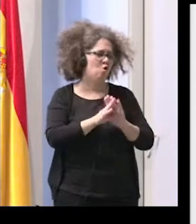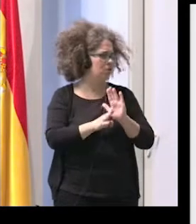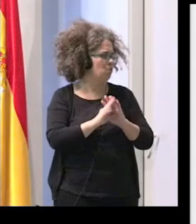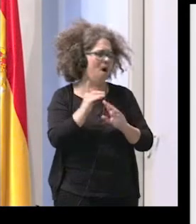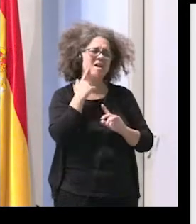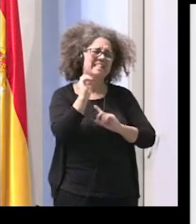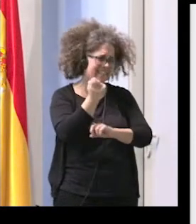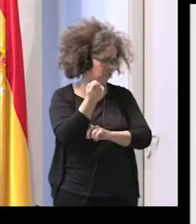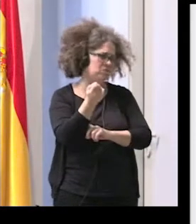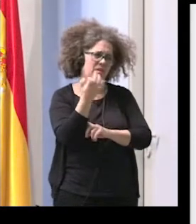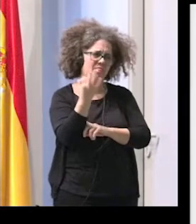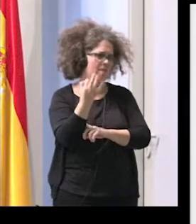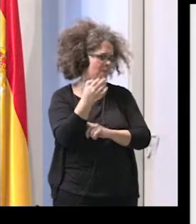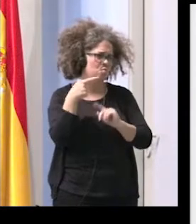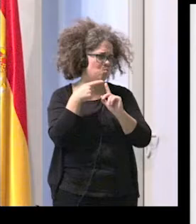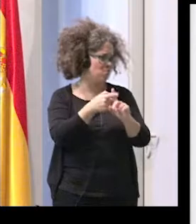what those are.